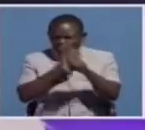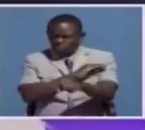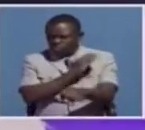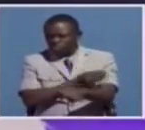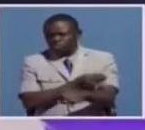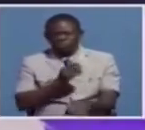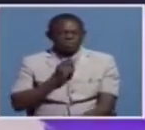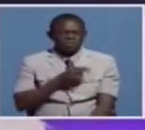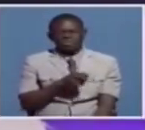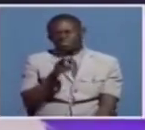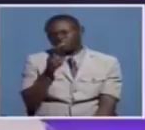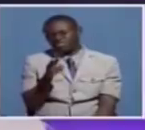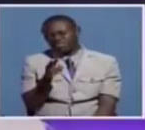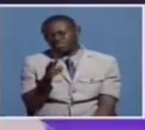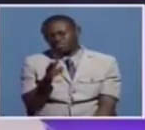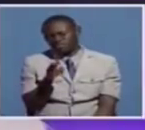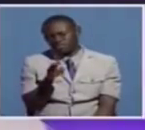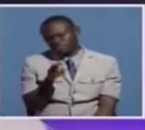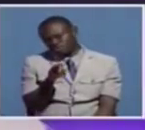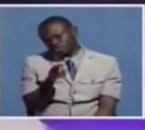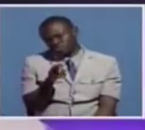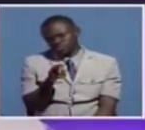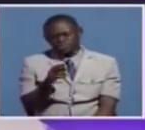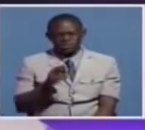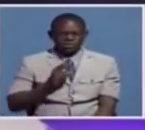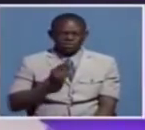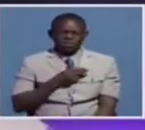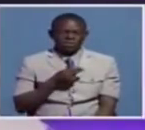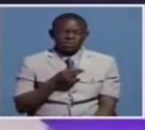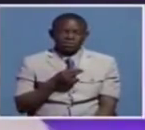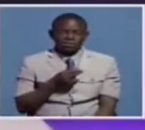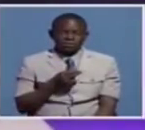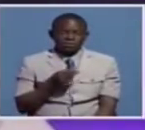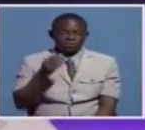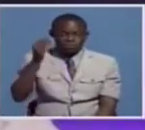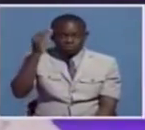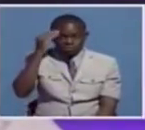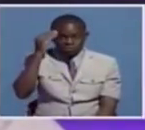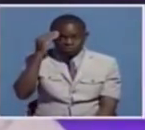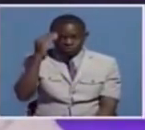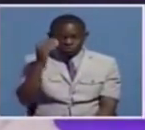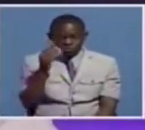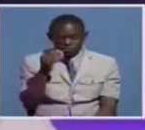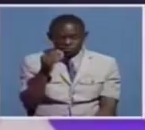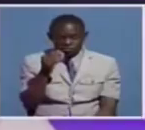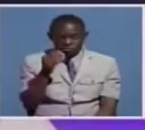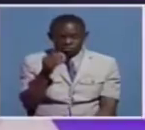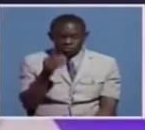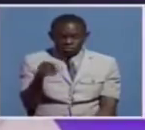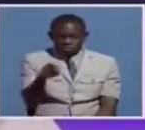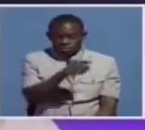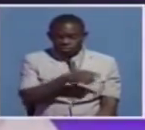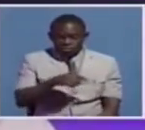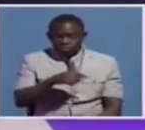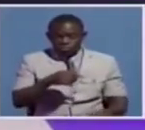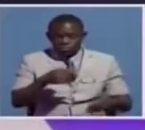he also knew that because of the struggle that was going in the surrounding country for freedom, that